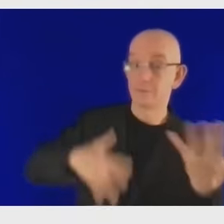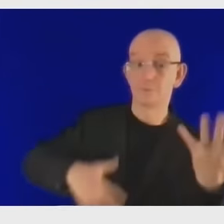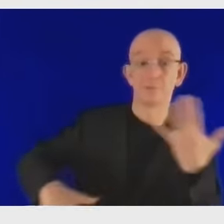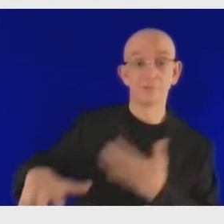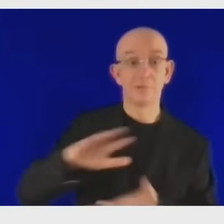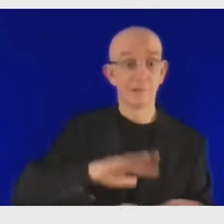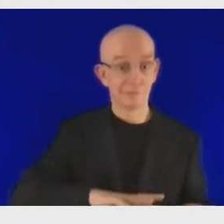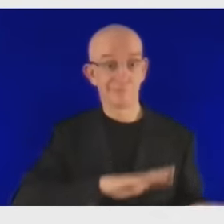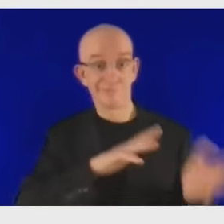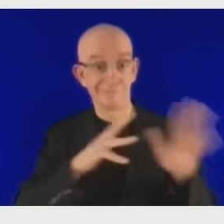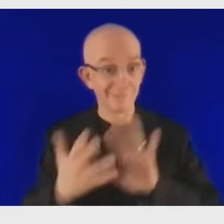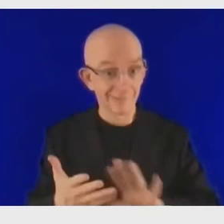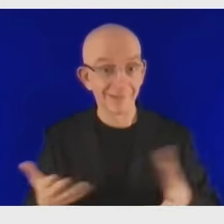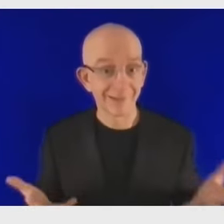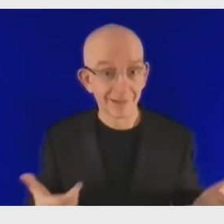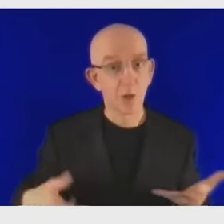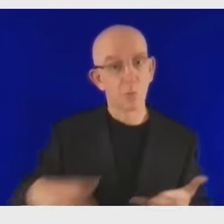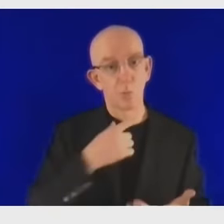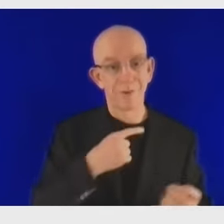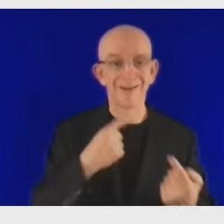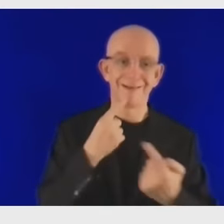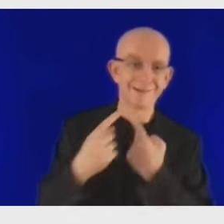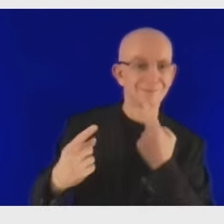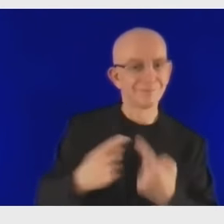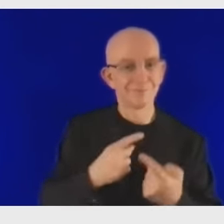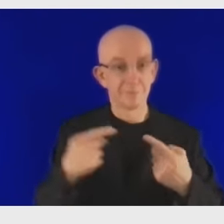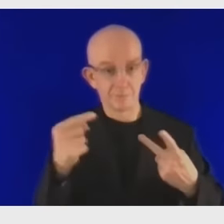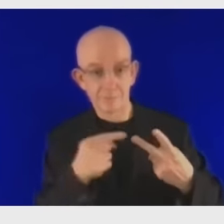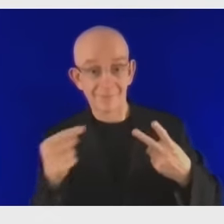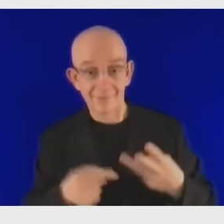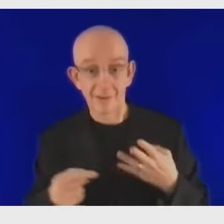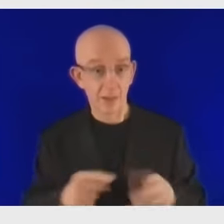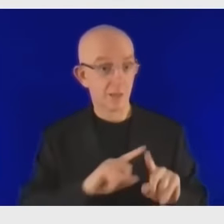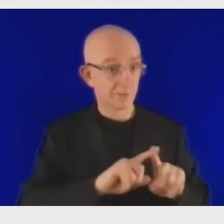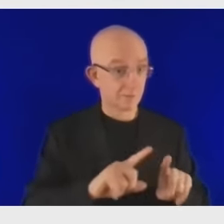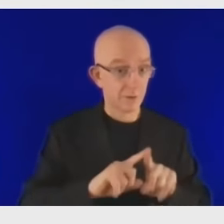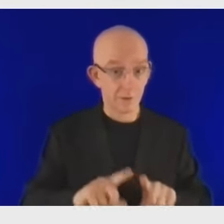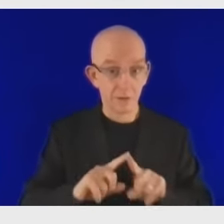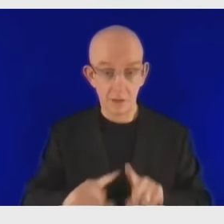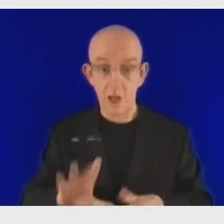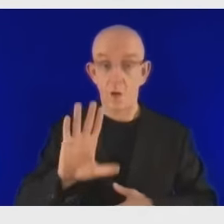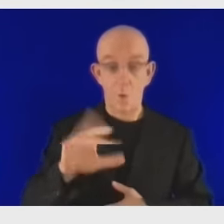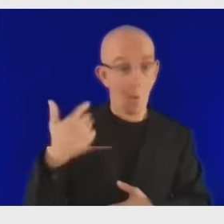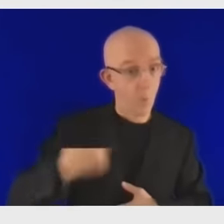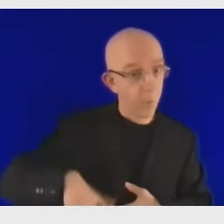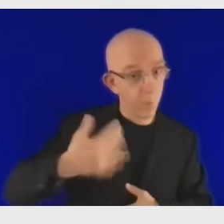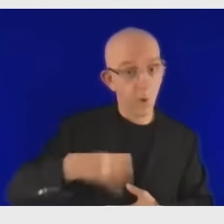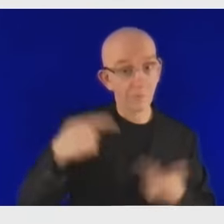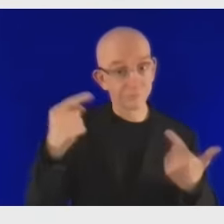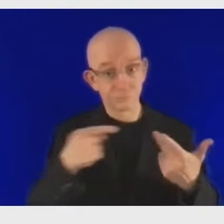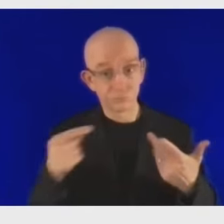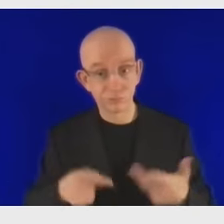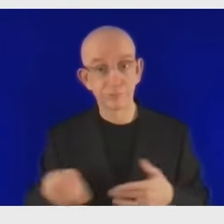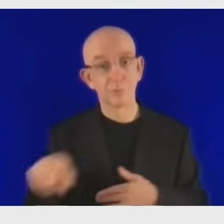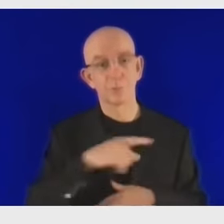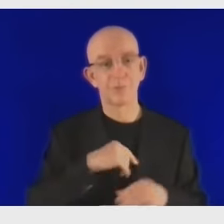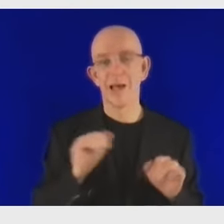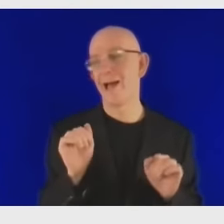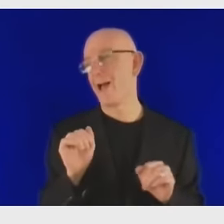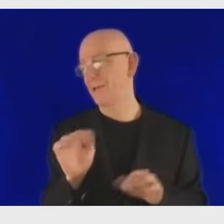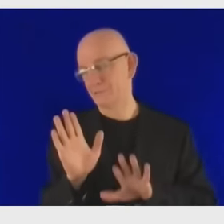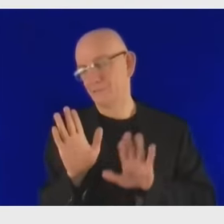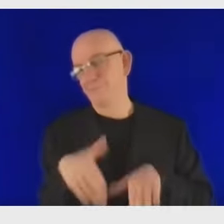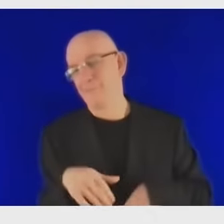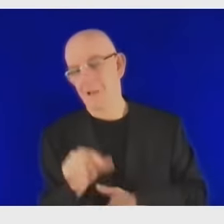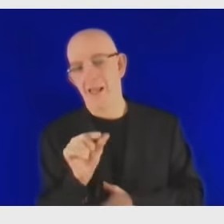and forget. We're talking about how we are right now facing a pandemic that is also super